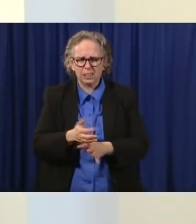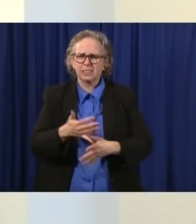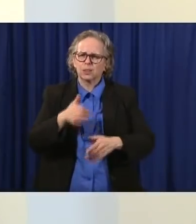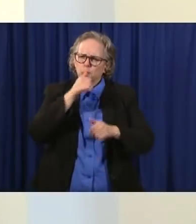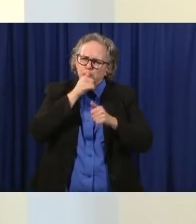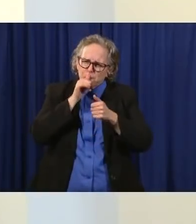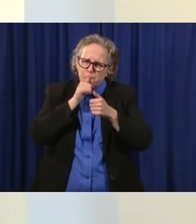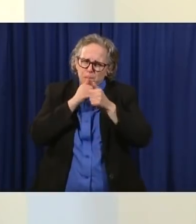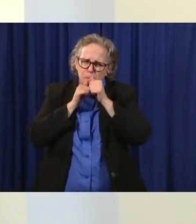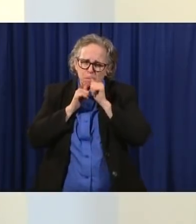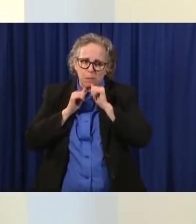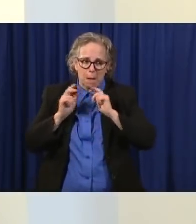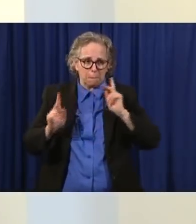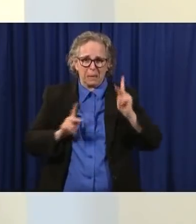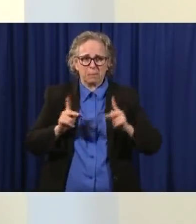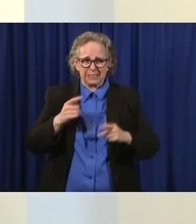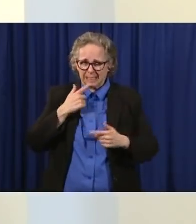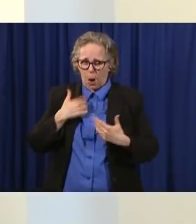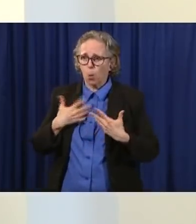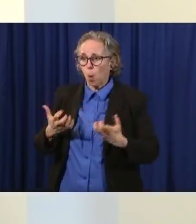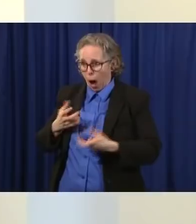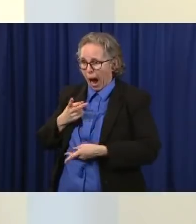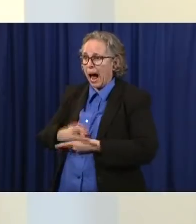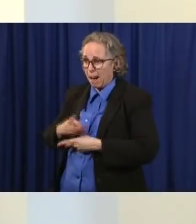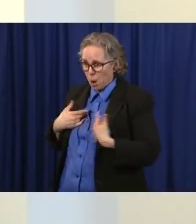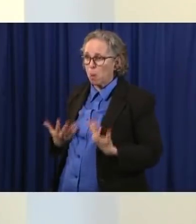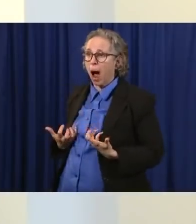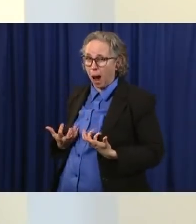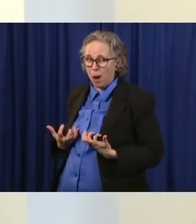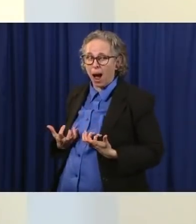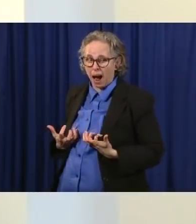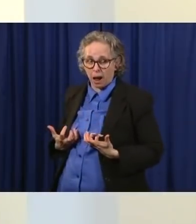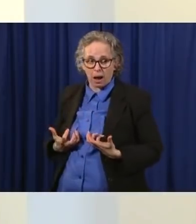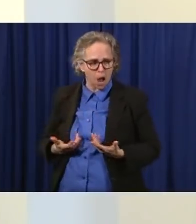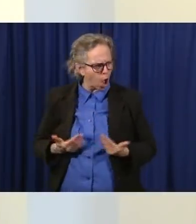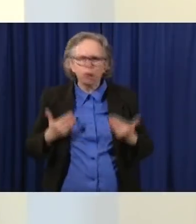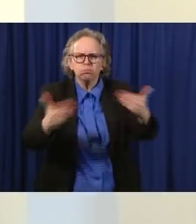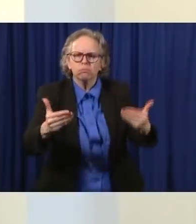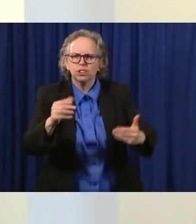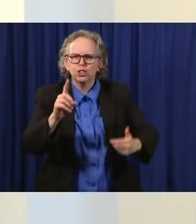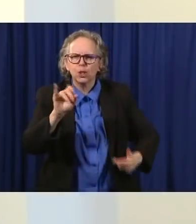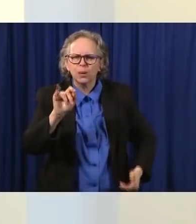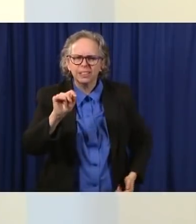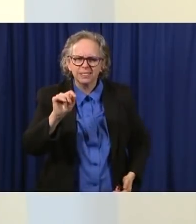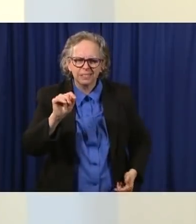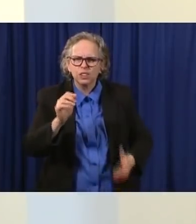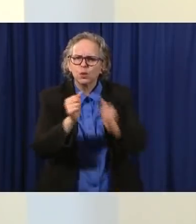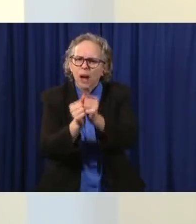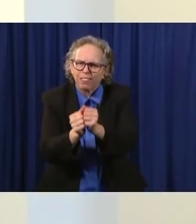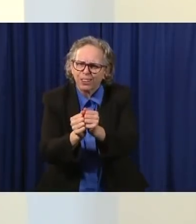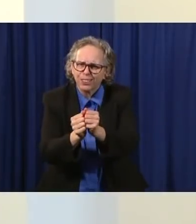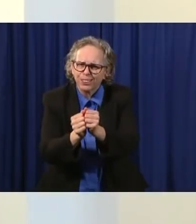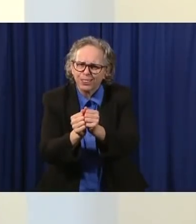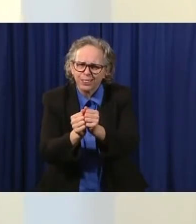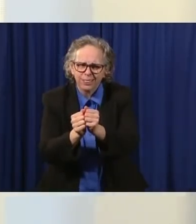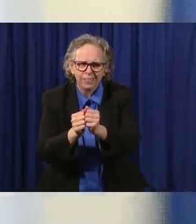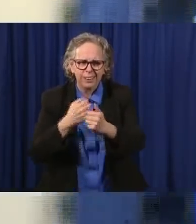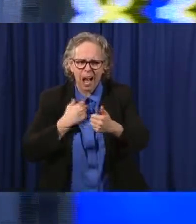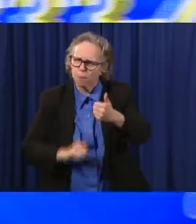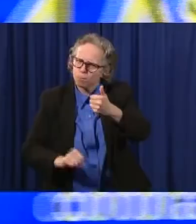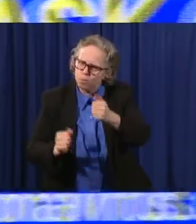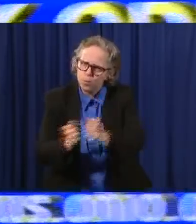be careful together. And so, Ohio, let's do this well together, and I'll be with you through it.